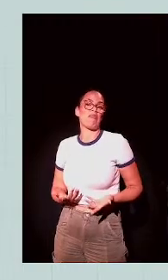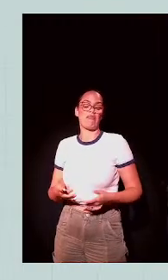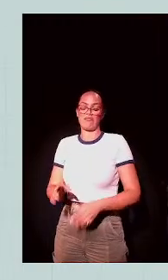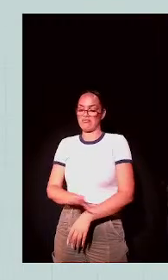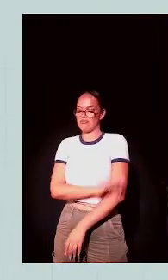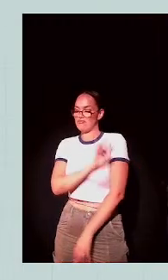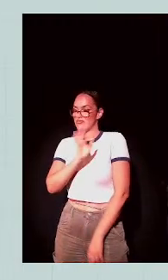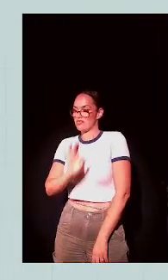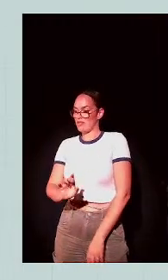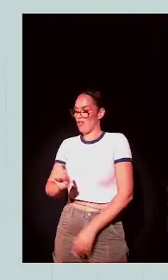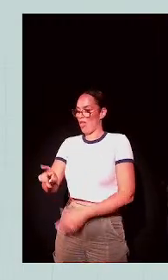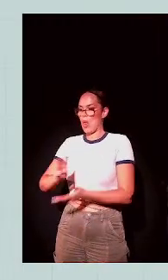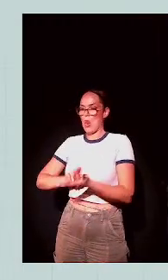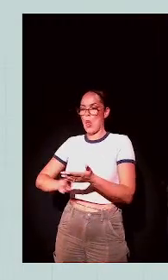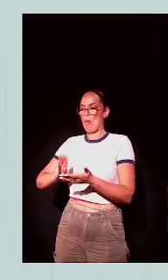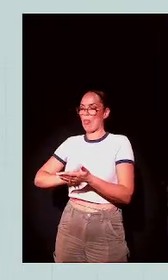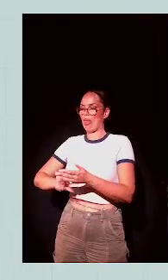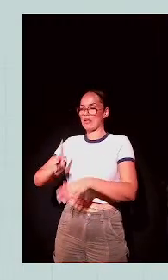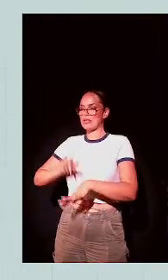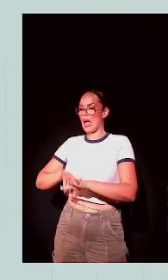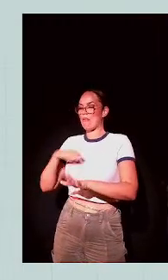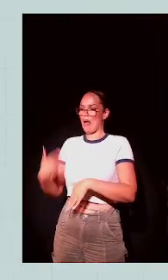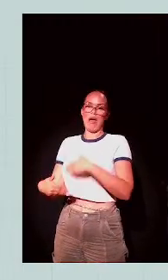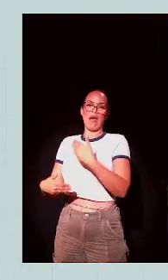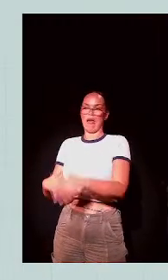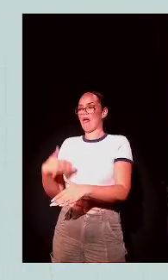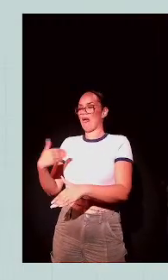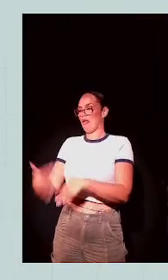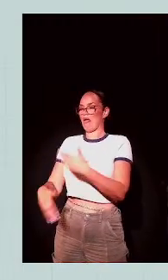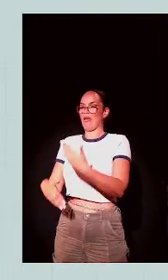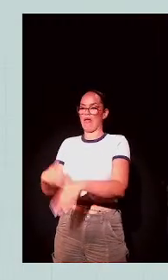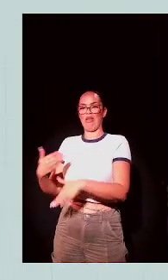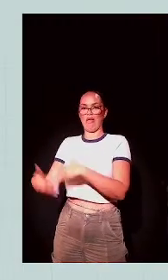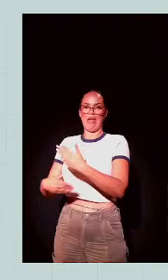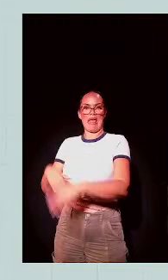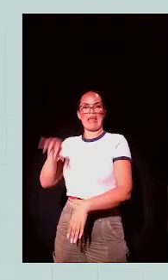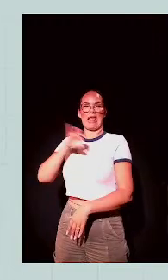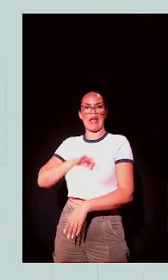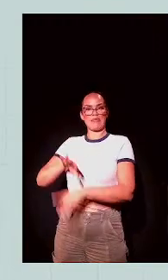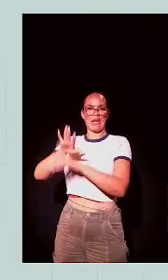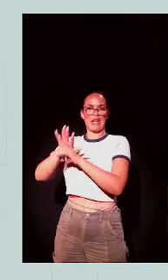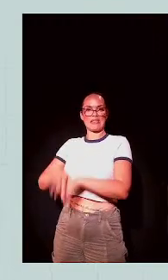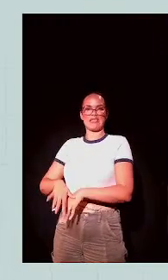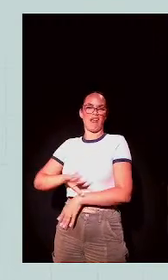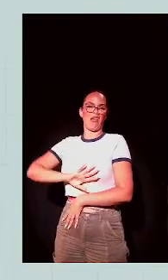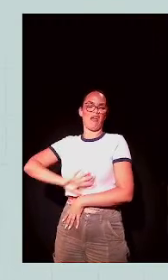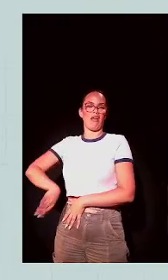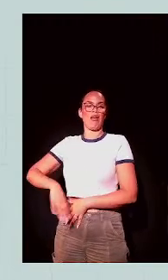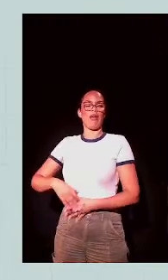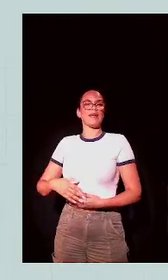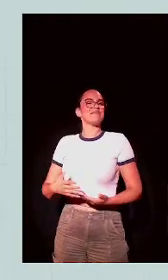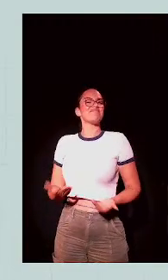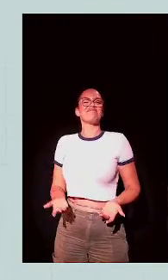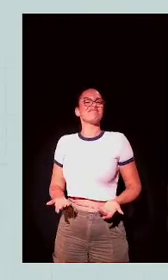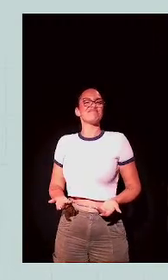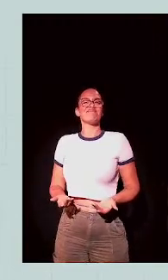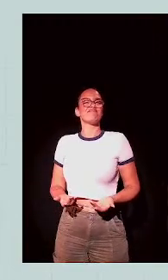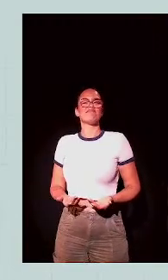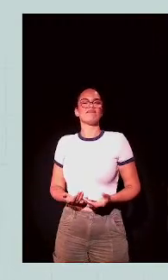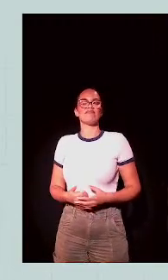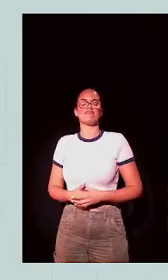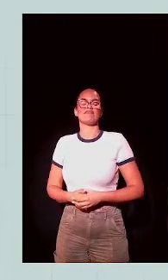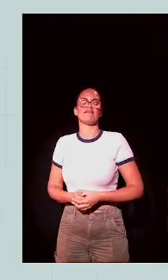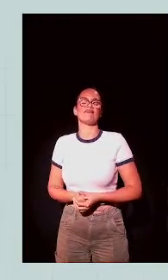resistance to normative time, perhaps capitalist time, and its uses. So it's more than just doing